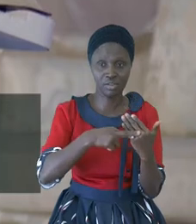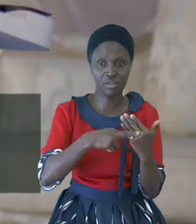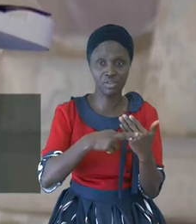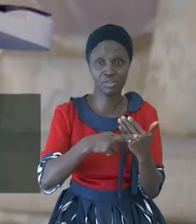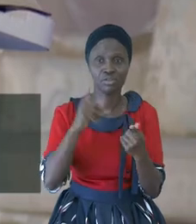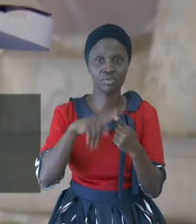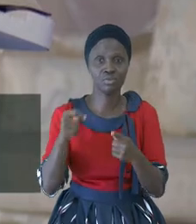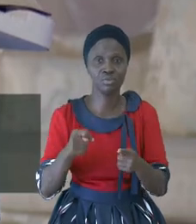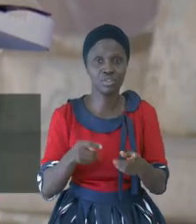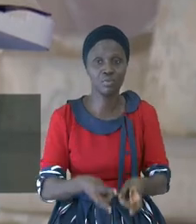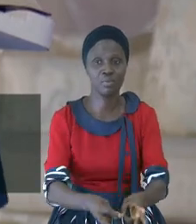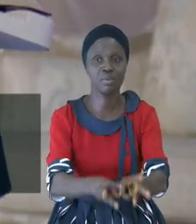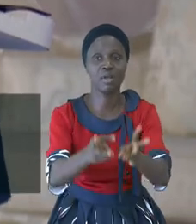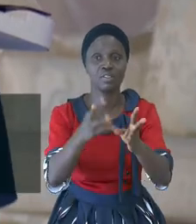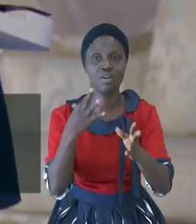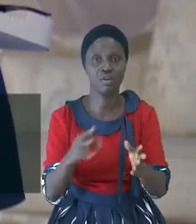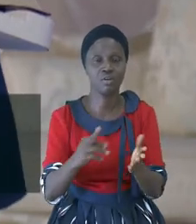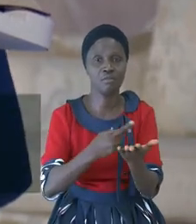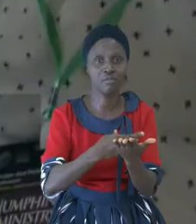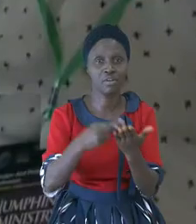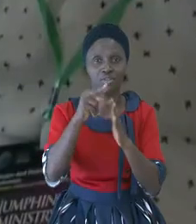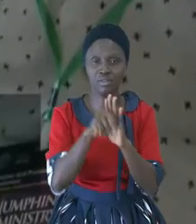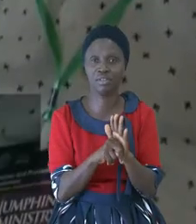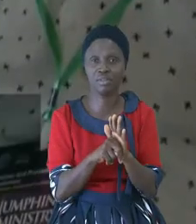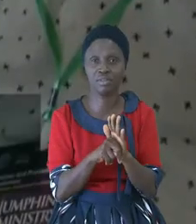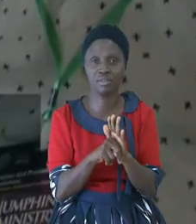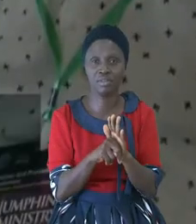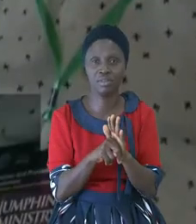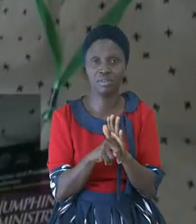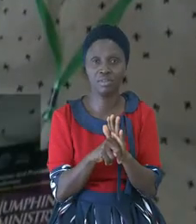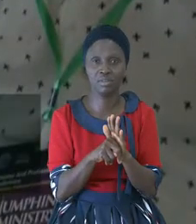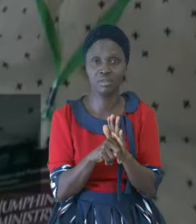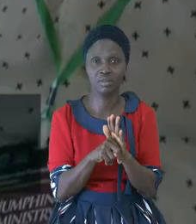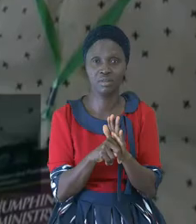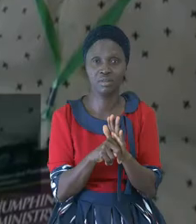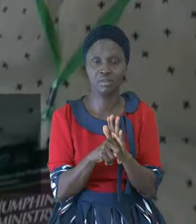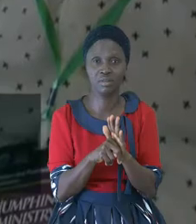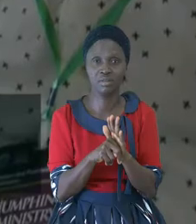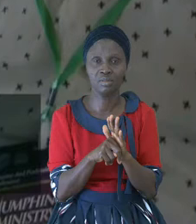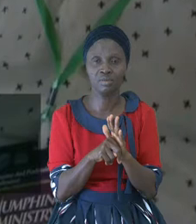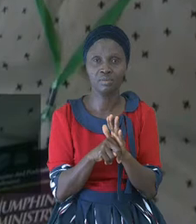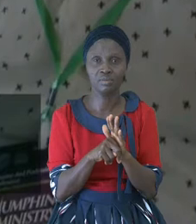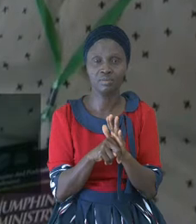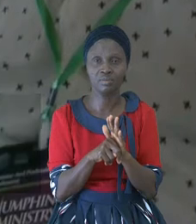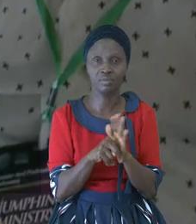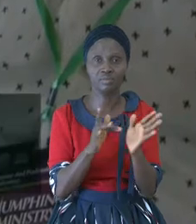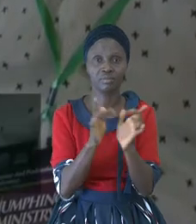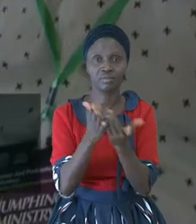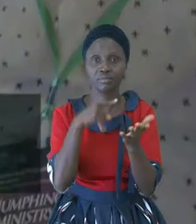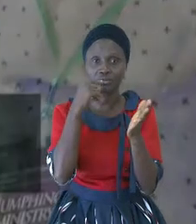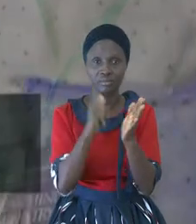path of righteousness. It tells us in 3, verse 3, it says,